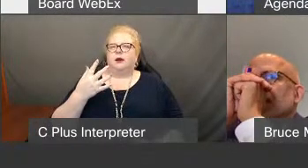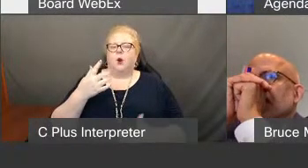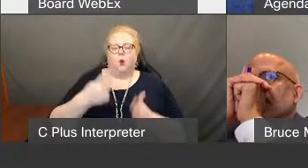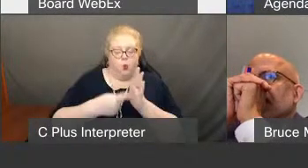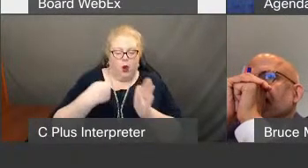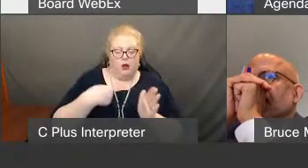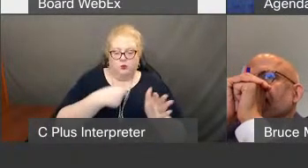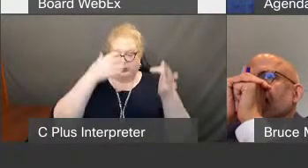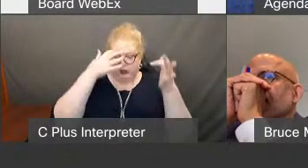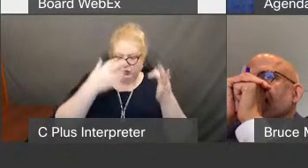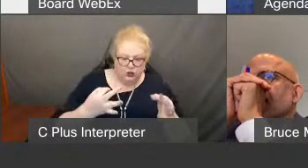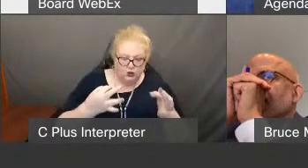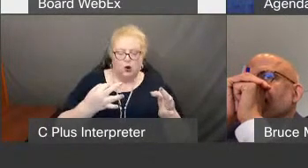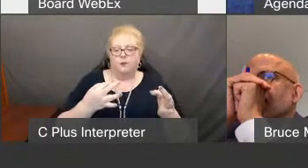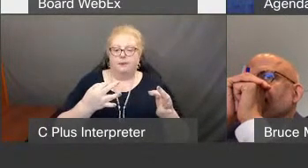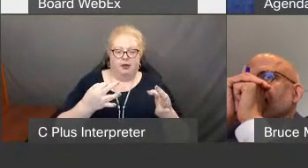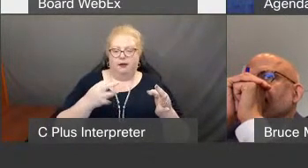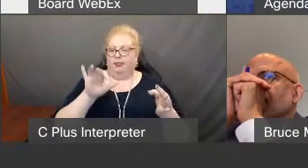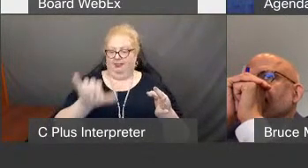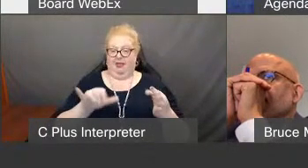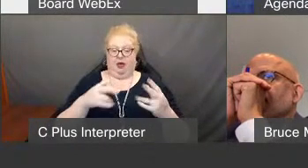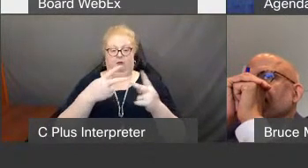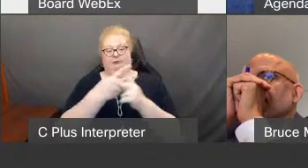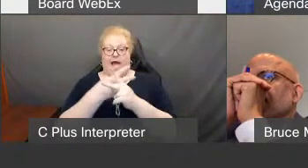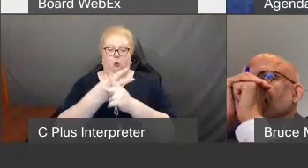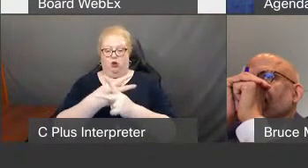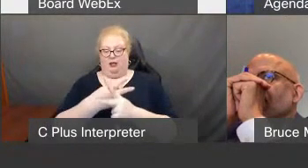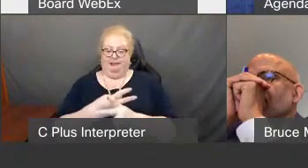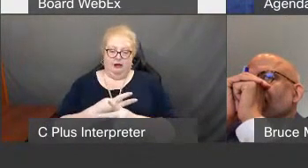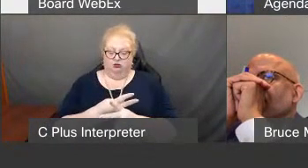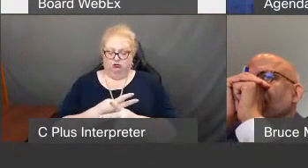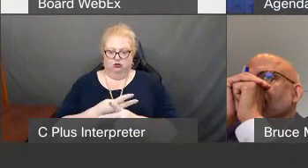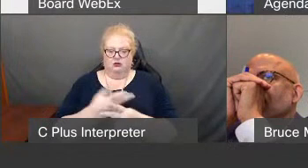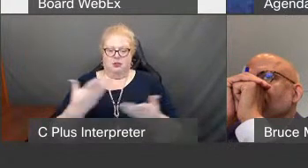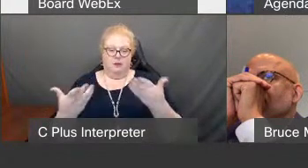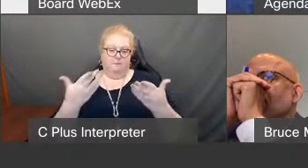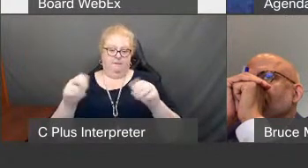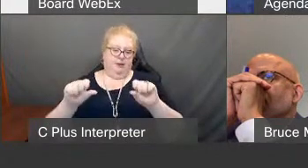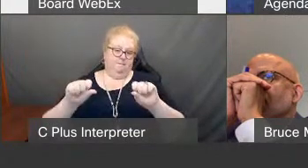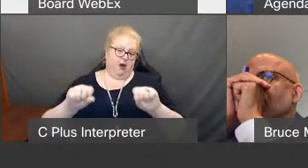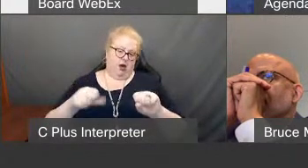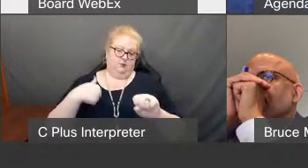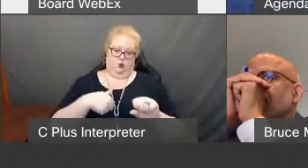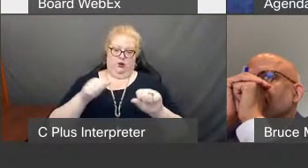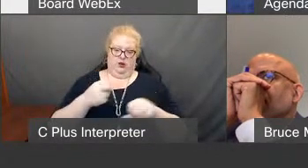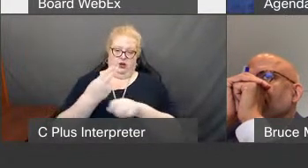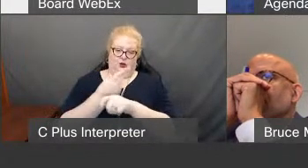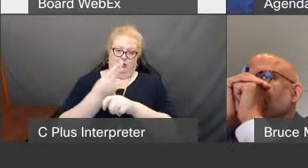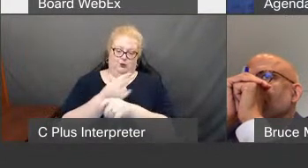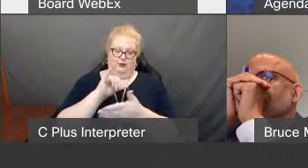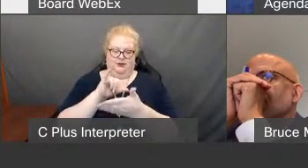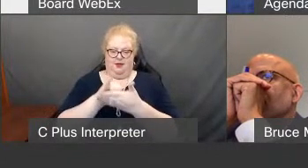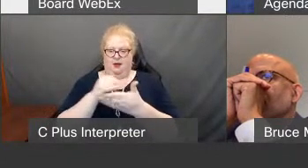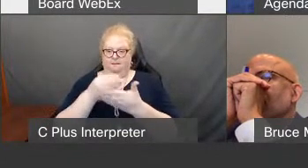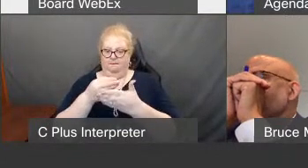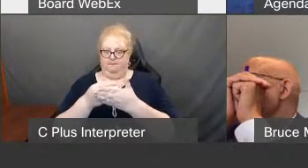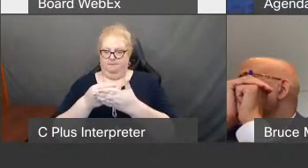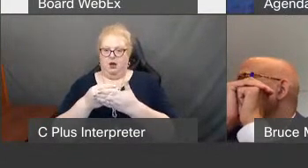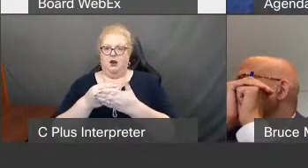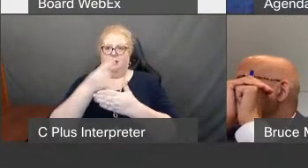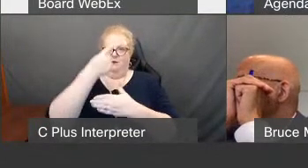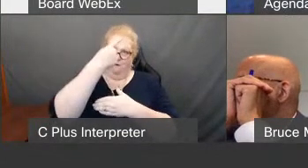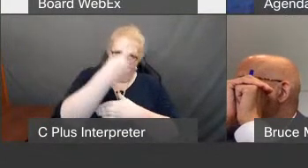that calculation, then possibly we could use some of the money towards some infrastructure.